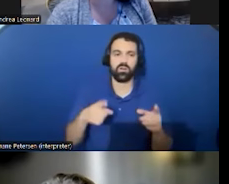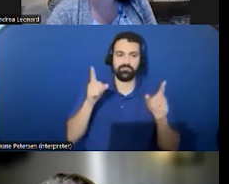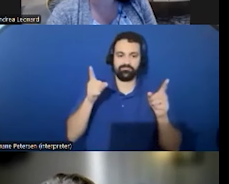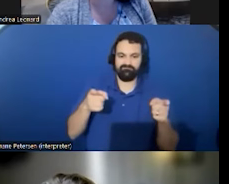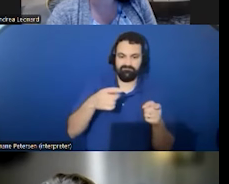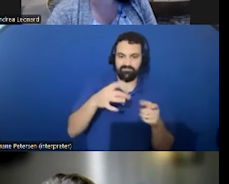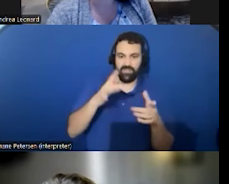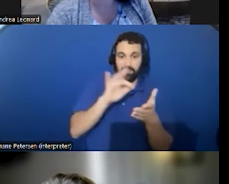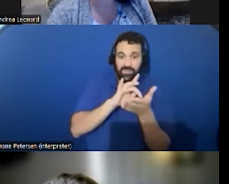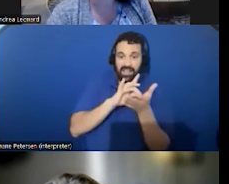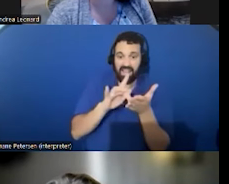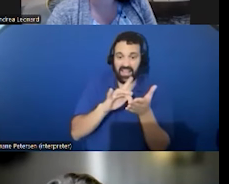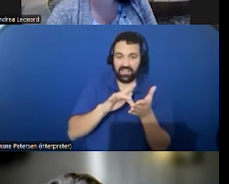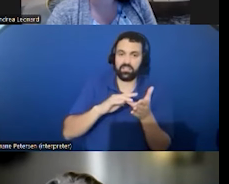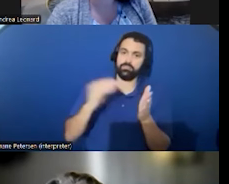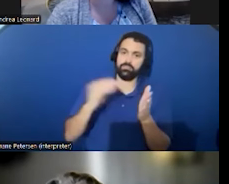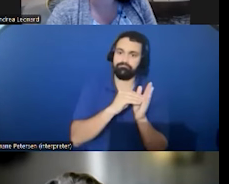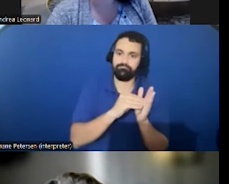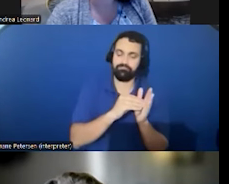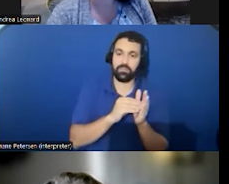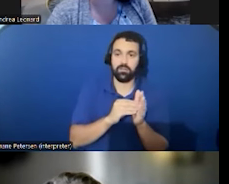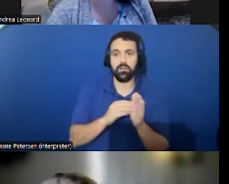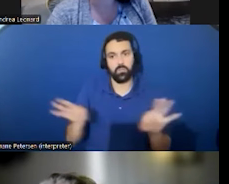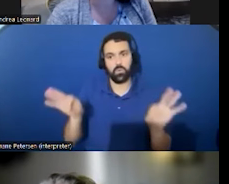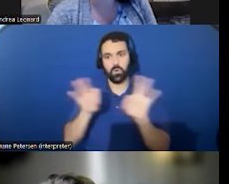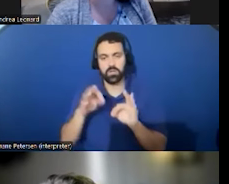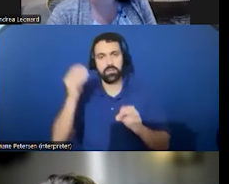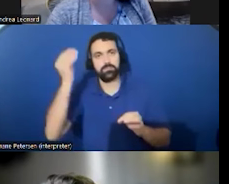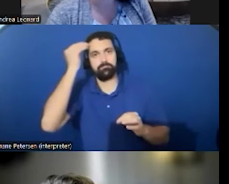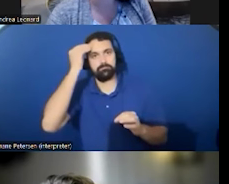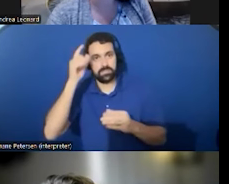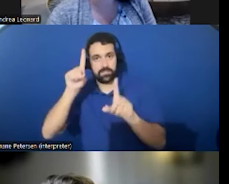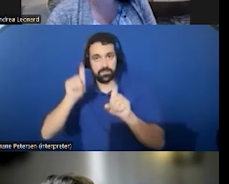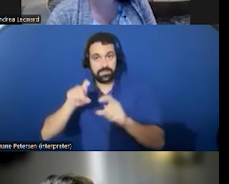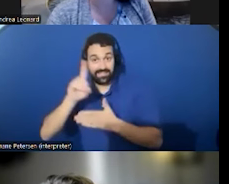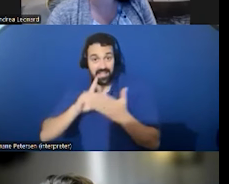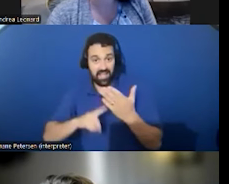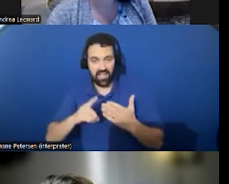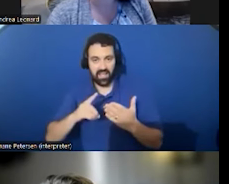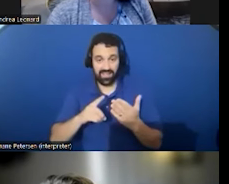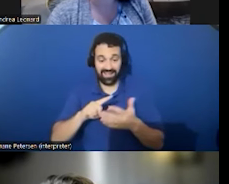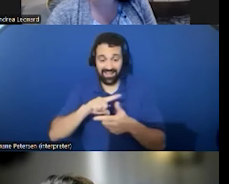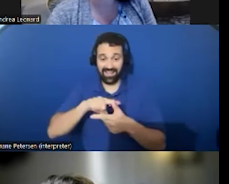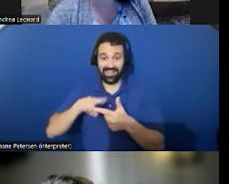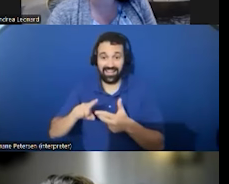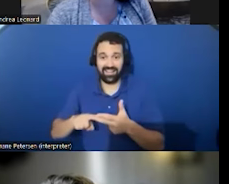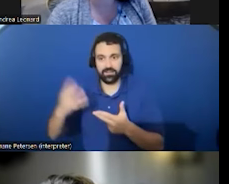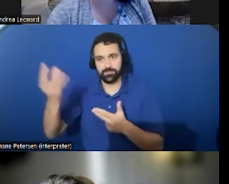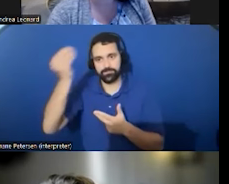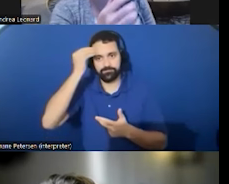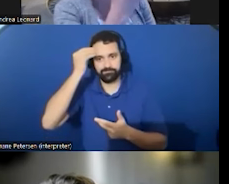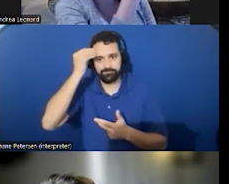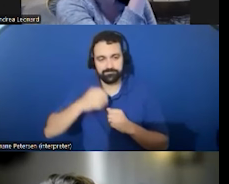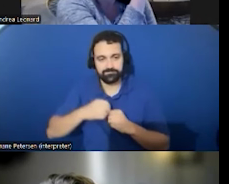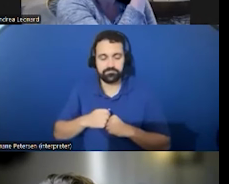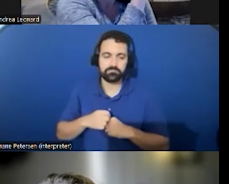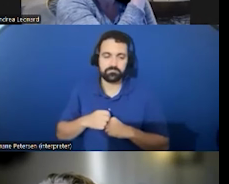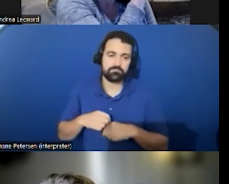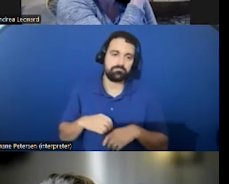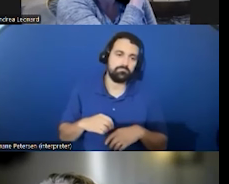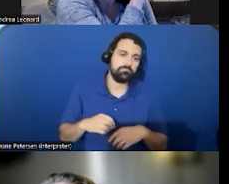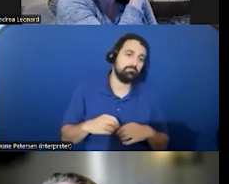those in mind when you are designing your quizzes. And finally, one thing I want to show you